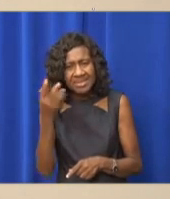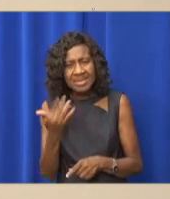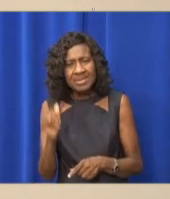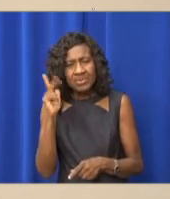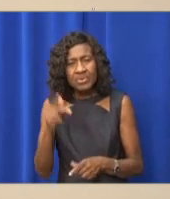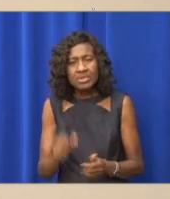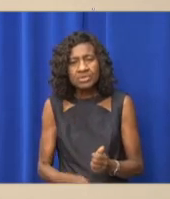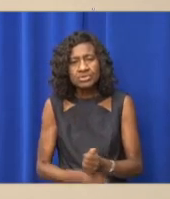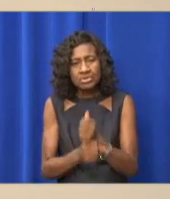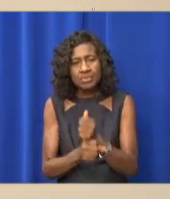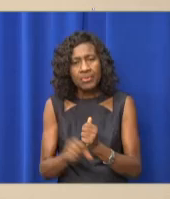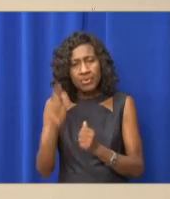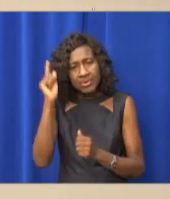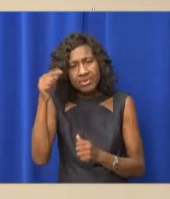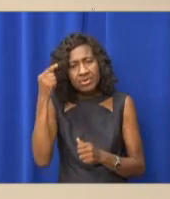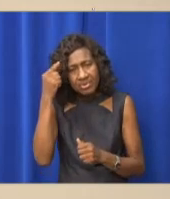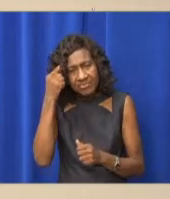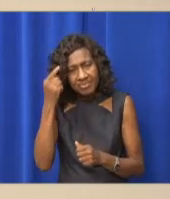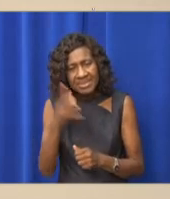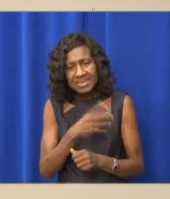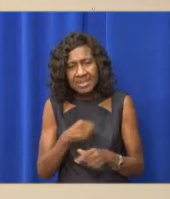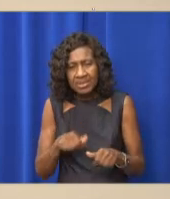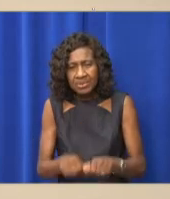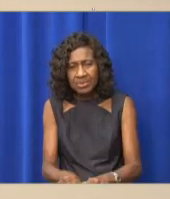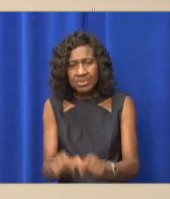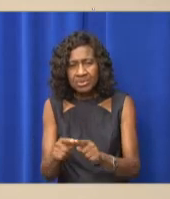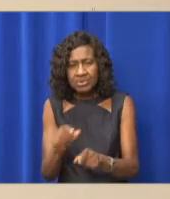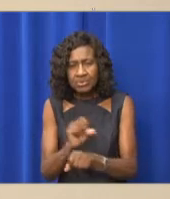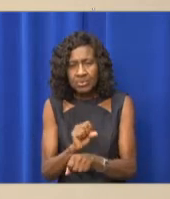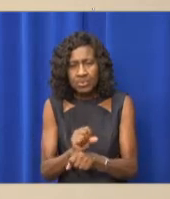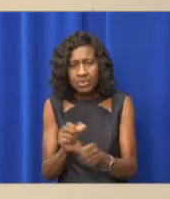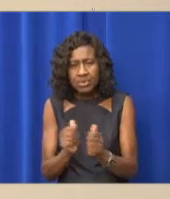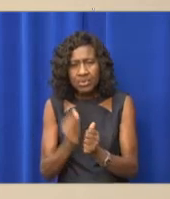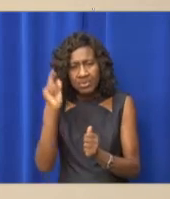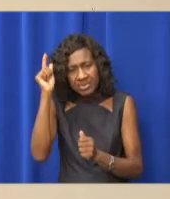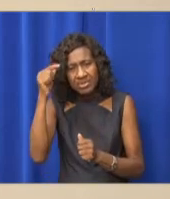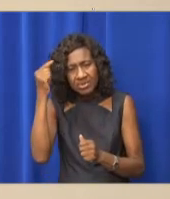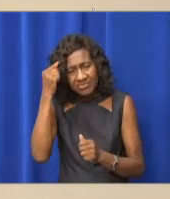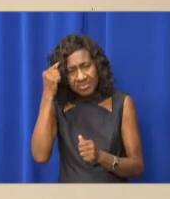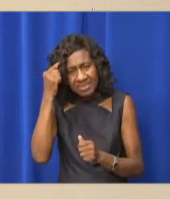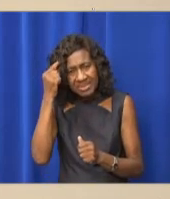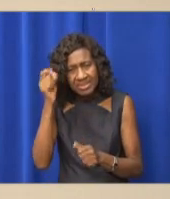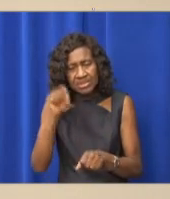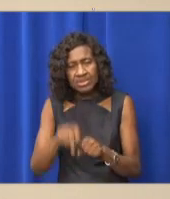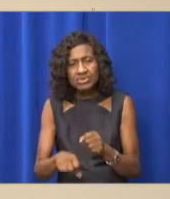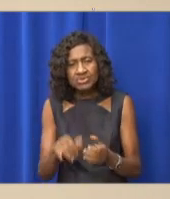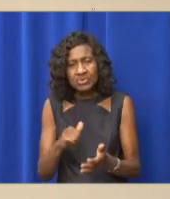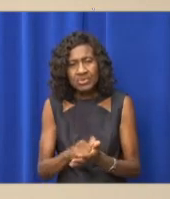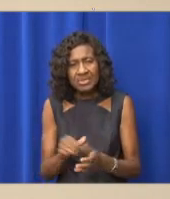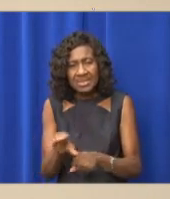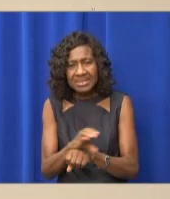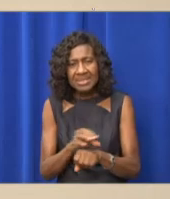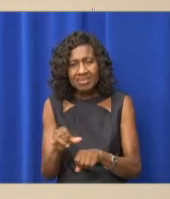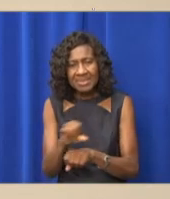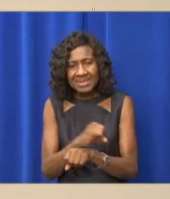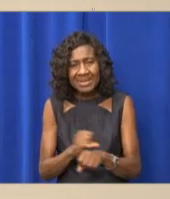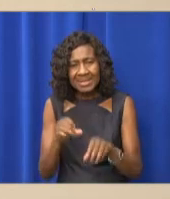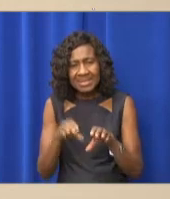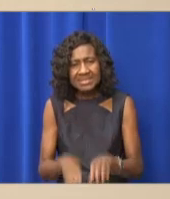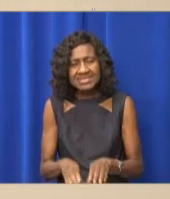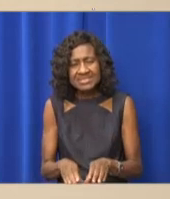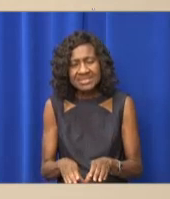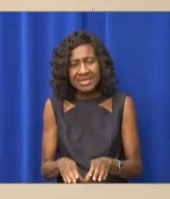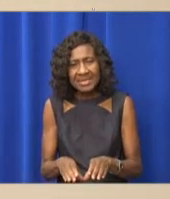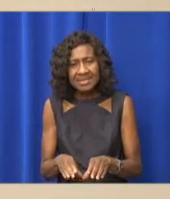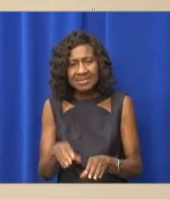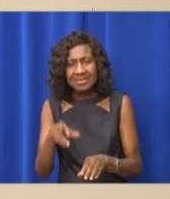will continue to work with the government to advance a shared goal of a broad and sustained economic recovery for these islands. If